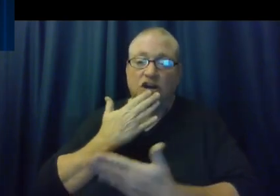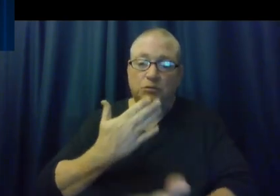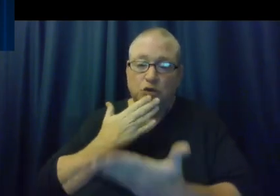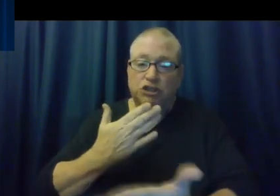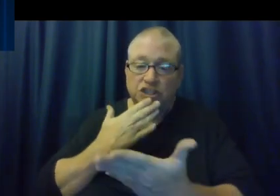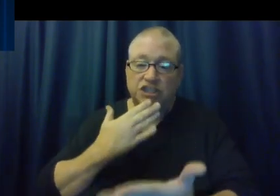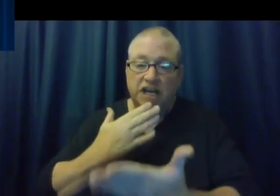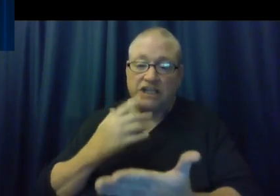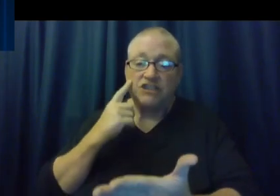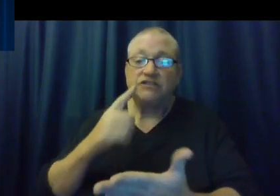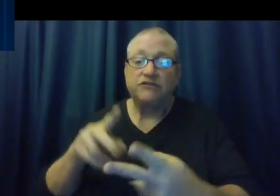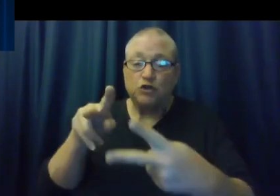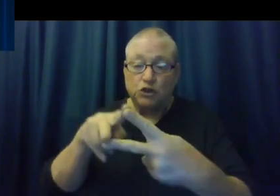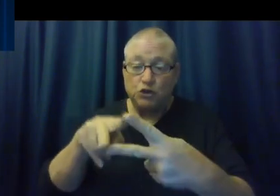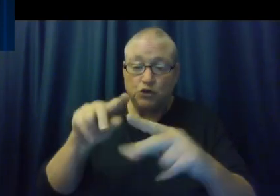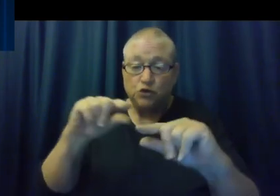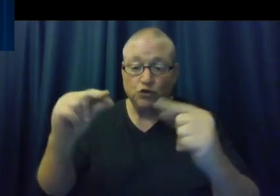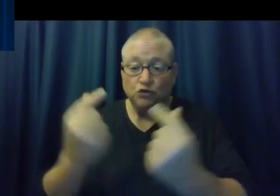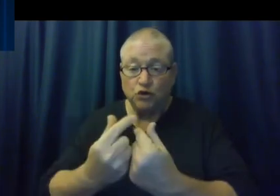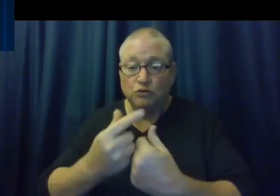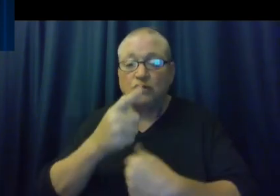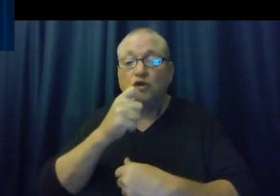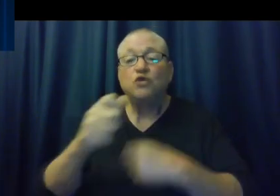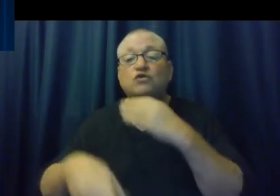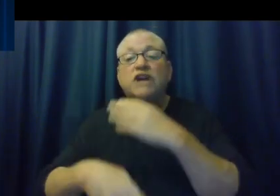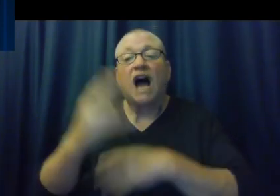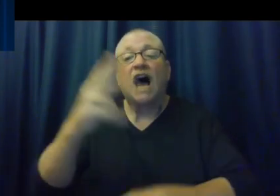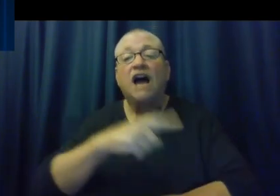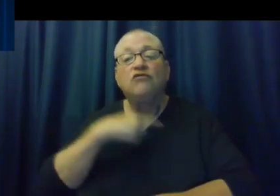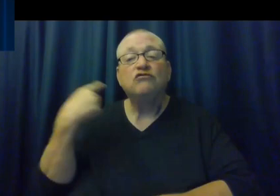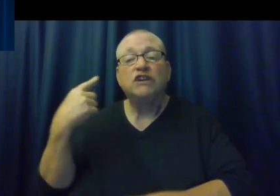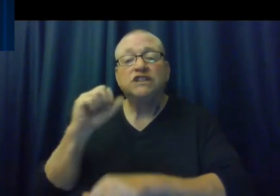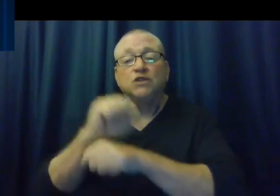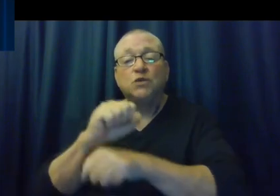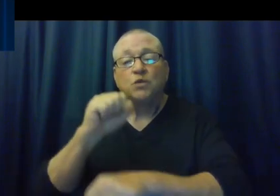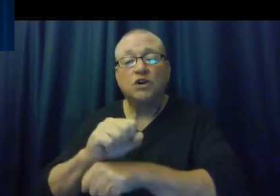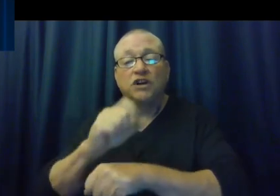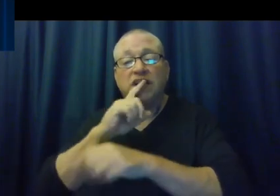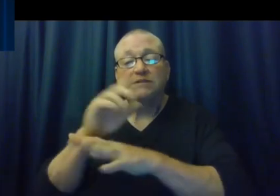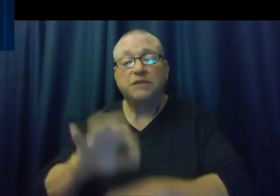groups whose high-risk work has been critical for our campus.